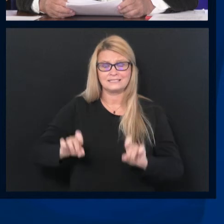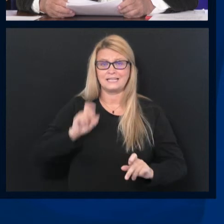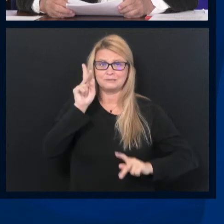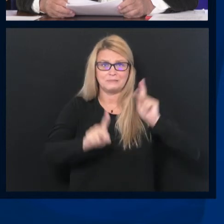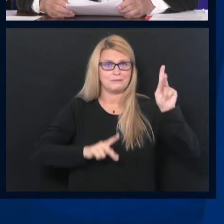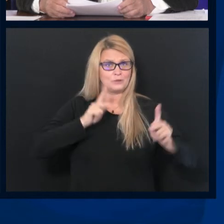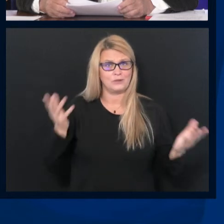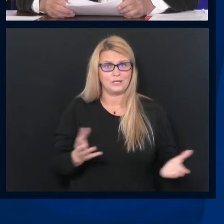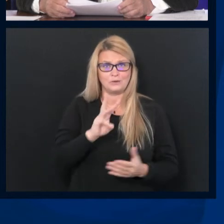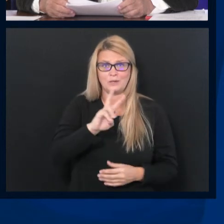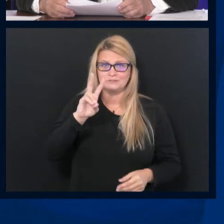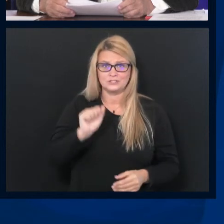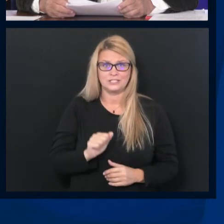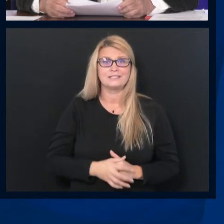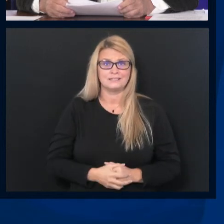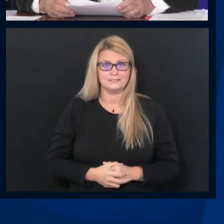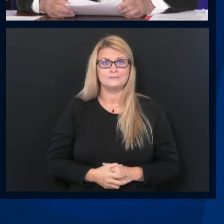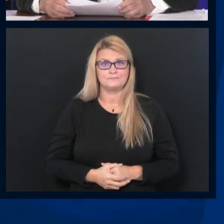in West Virginia.